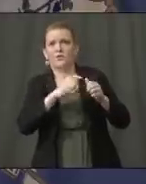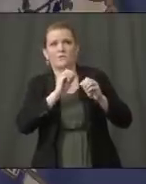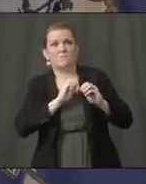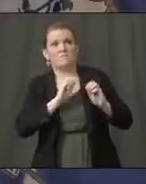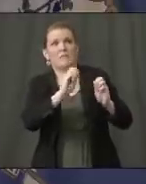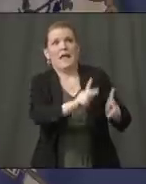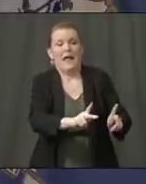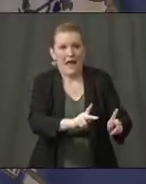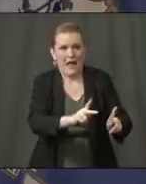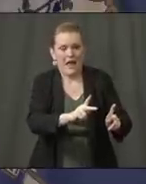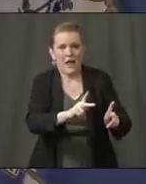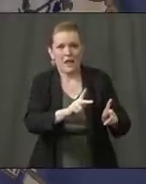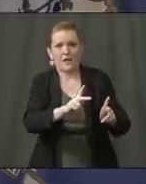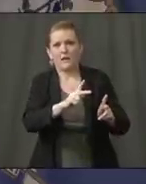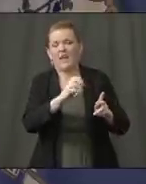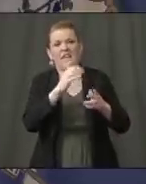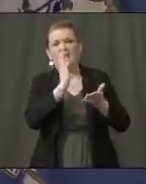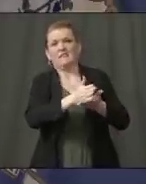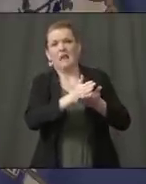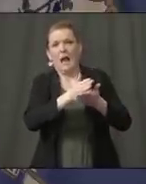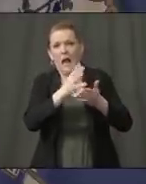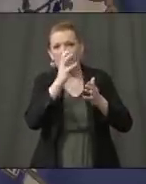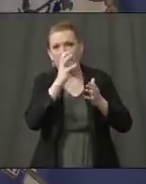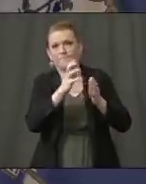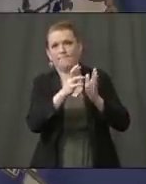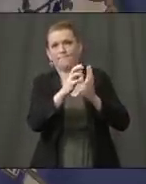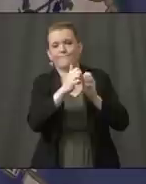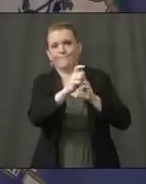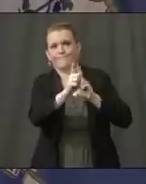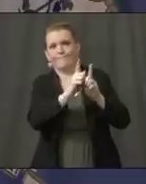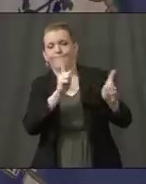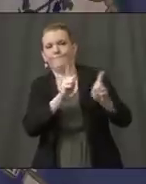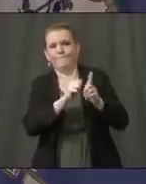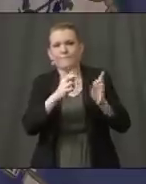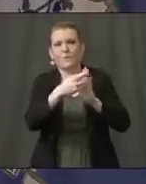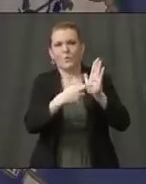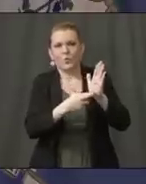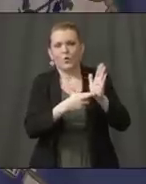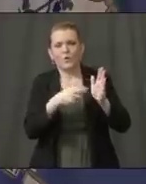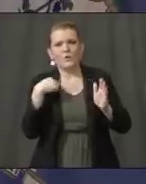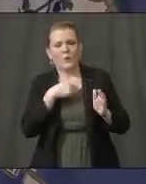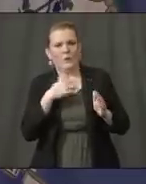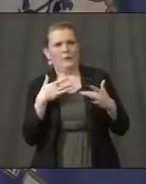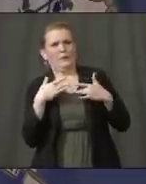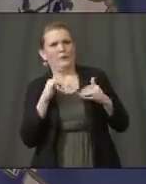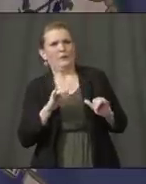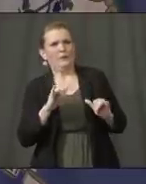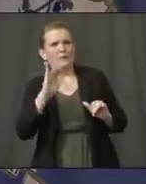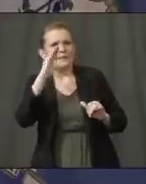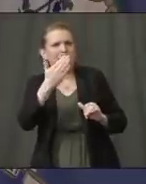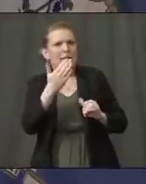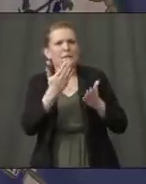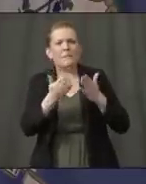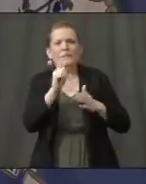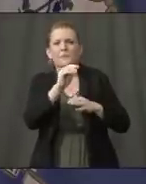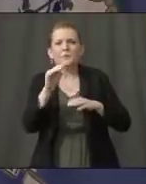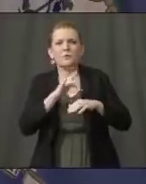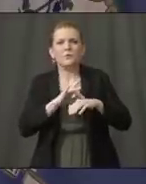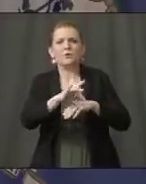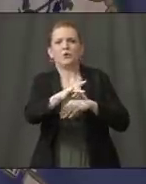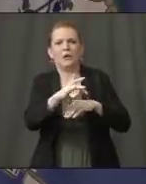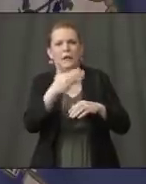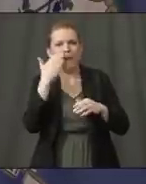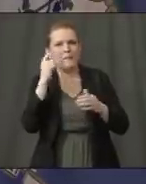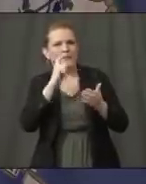too soon, and you'll see the rate of infections going up in those same Asian countries where they were a few months ahead of us